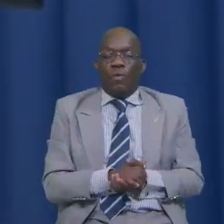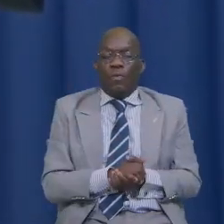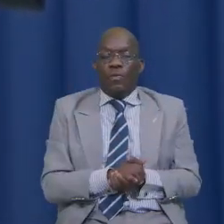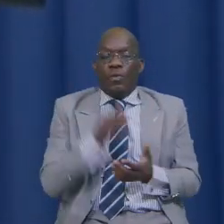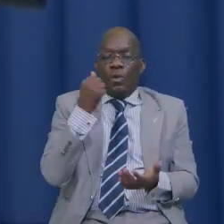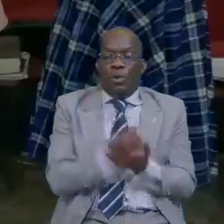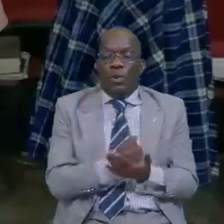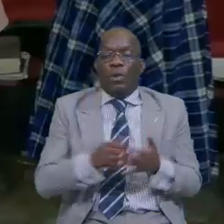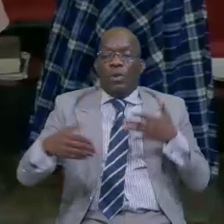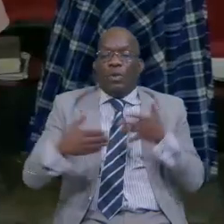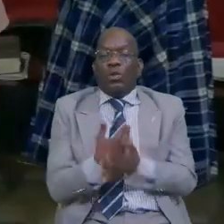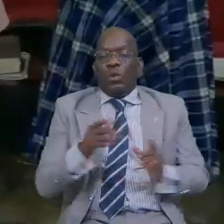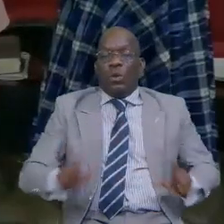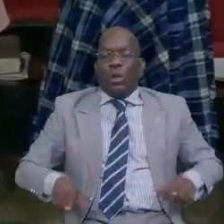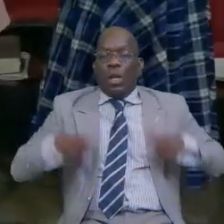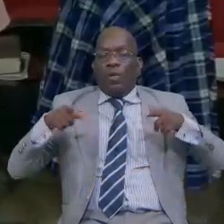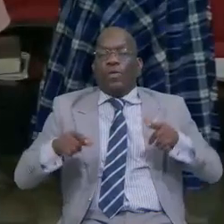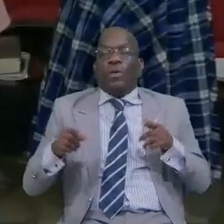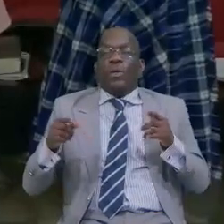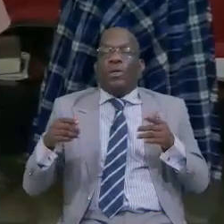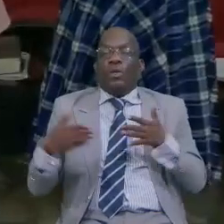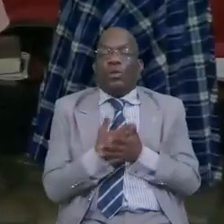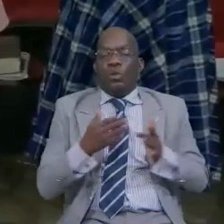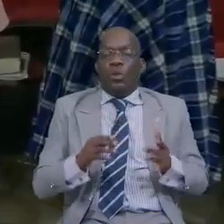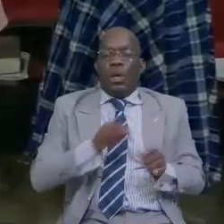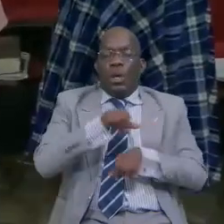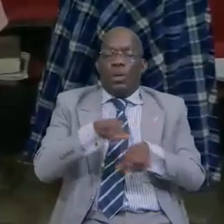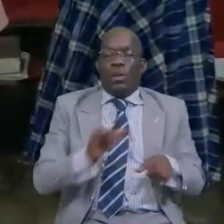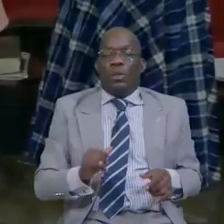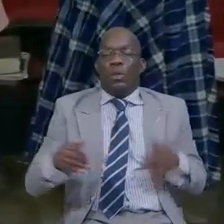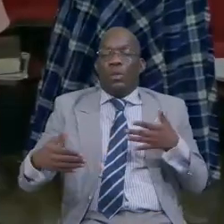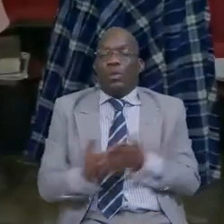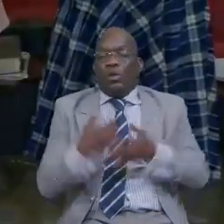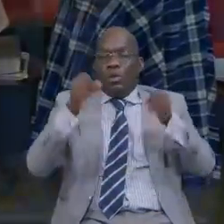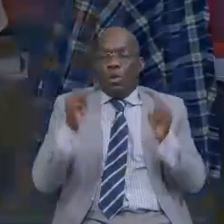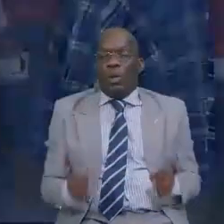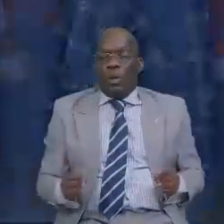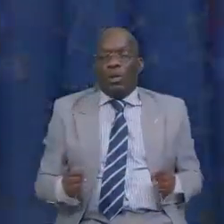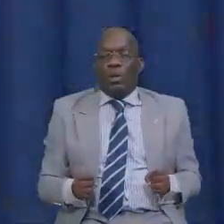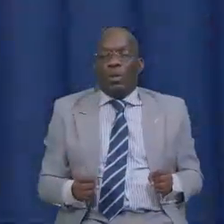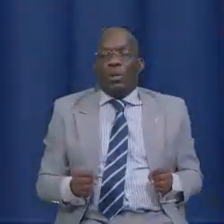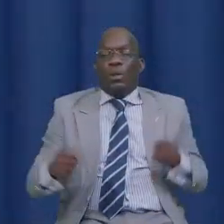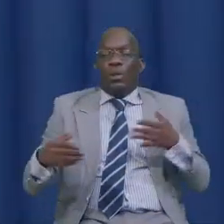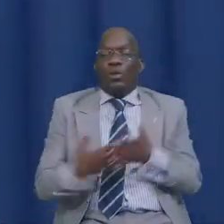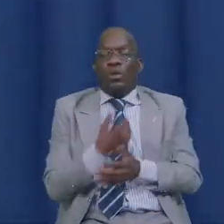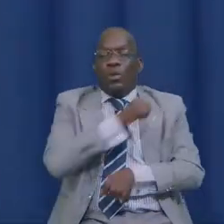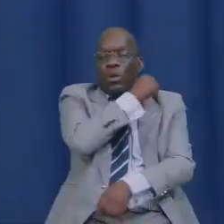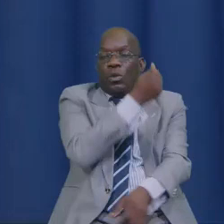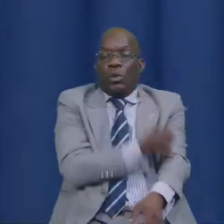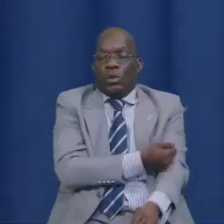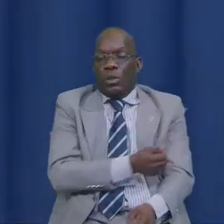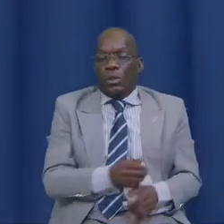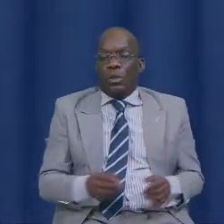New life, new anointing, new power, new authority,